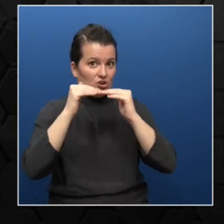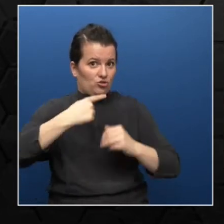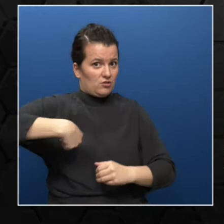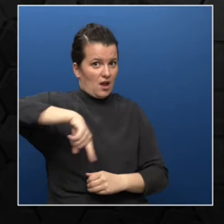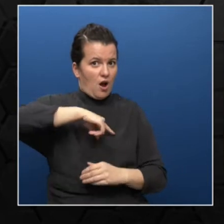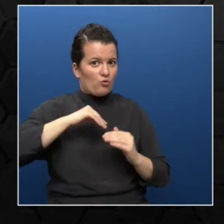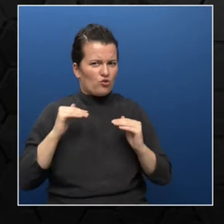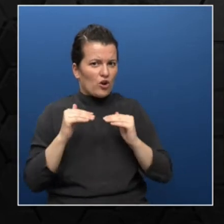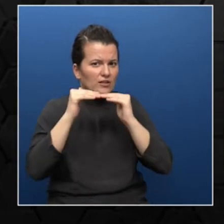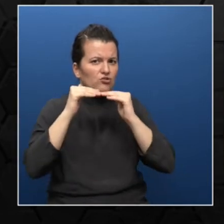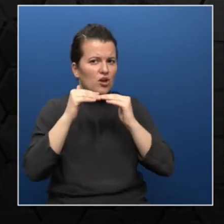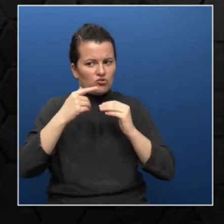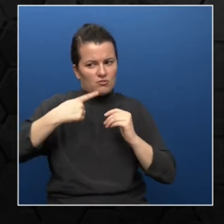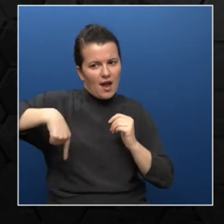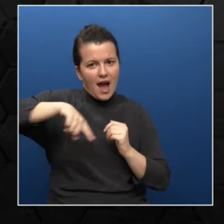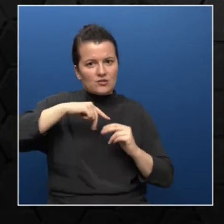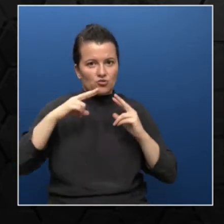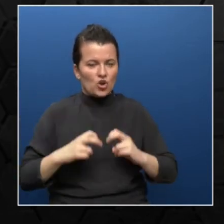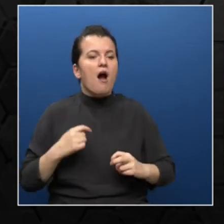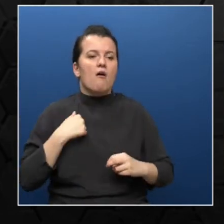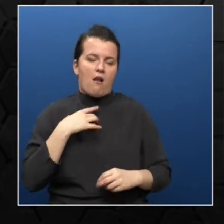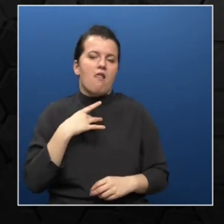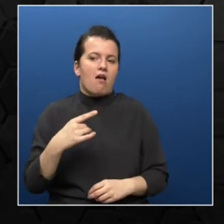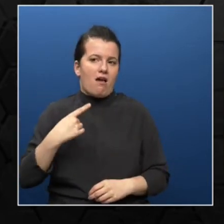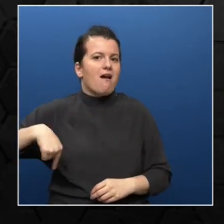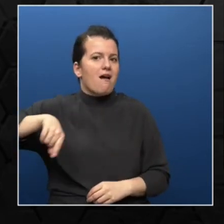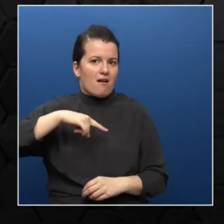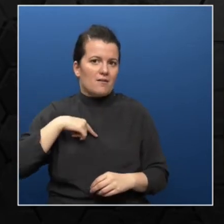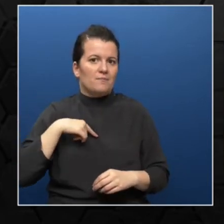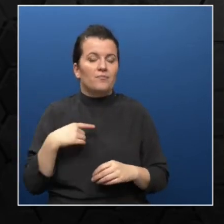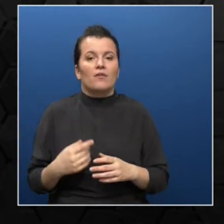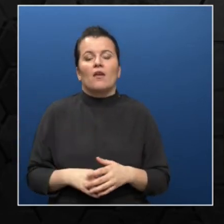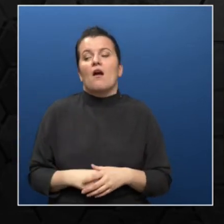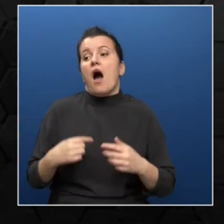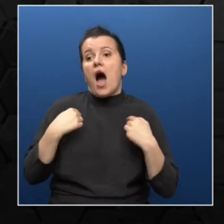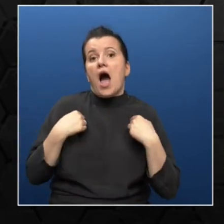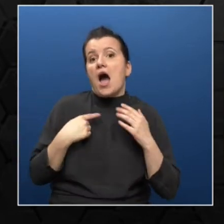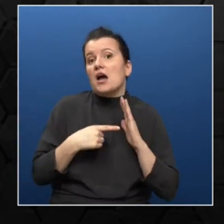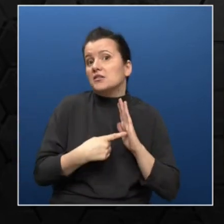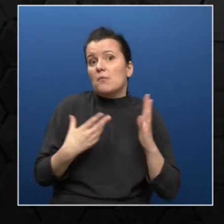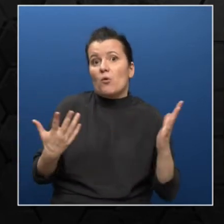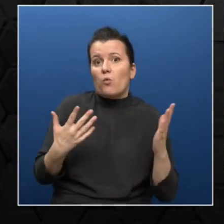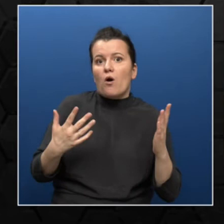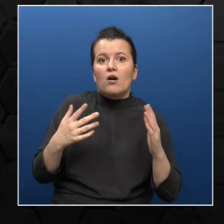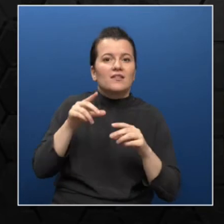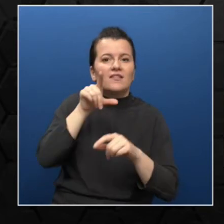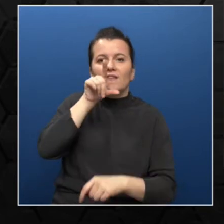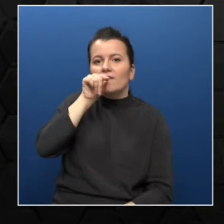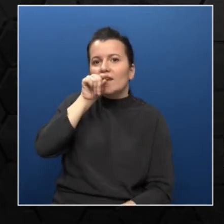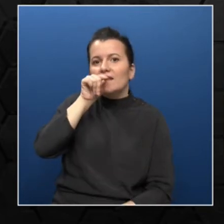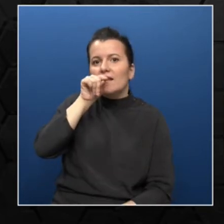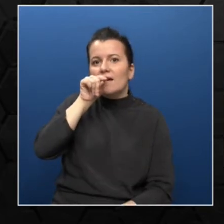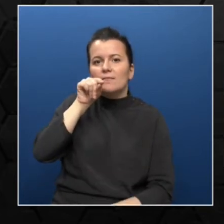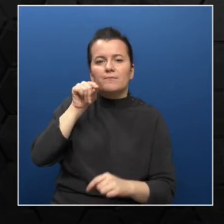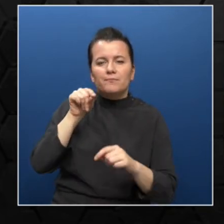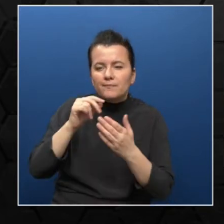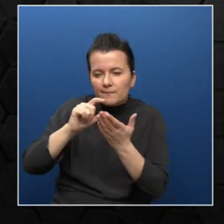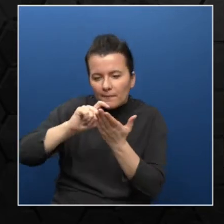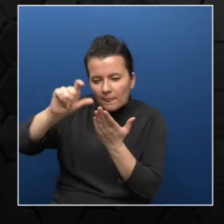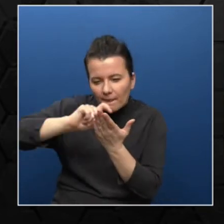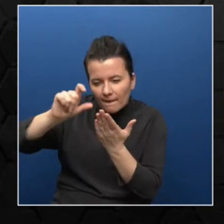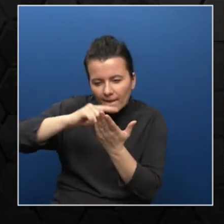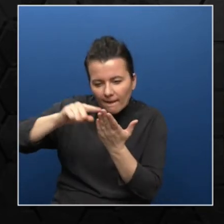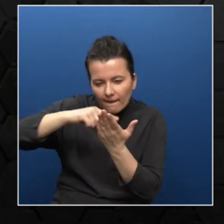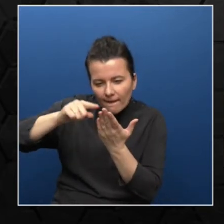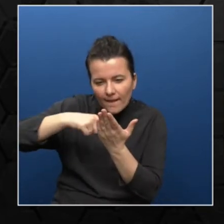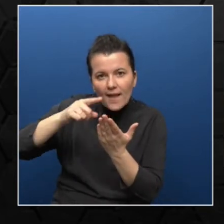I follow people on Twitter. So people who really work in the leading edge of the field that I'm interested in, I'll